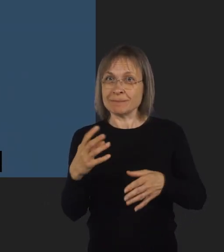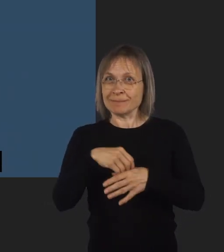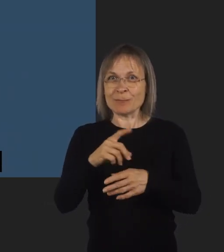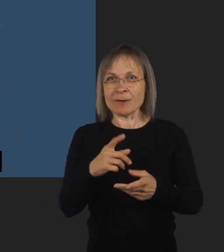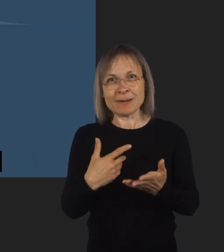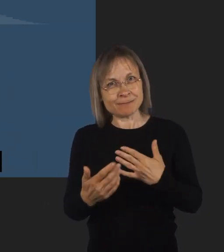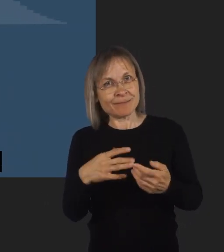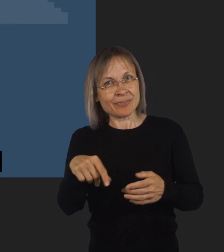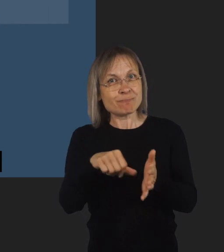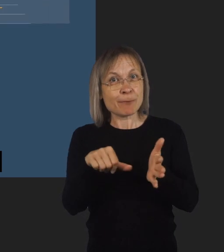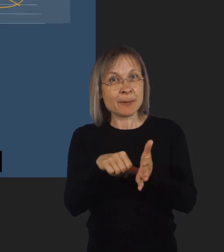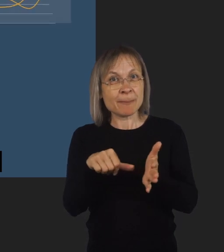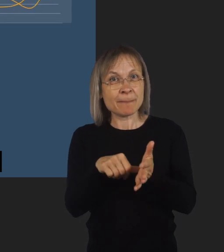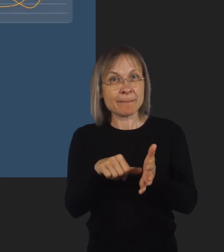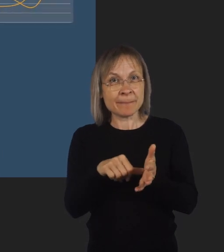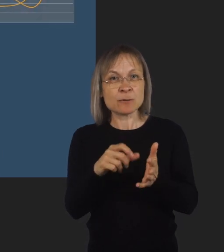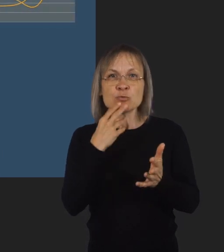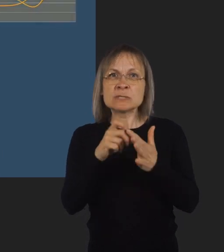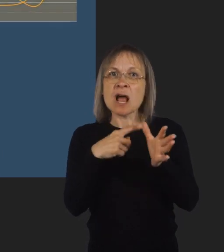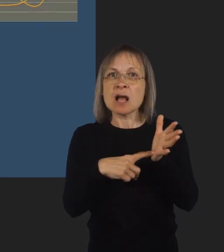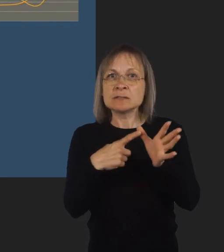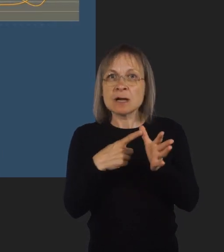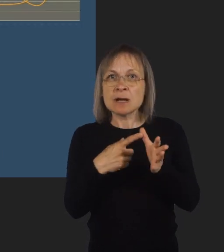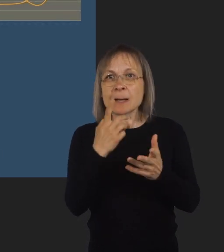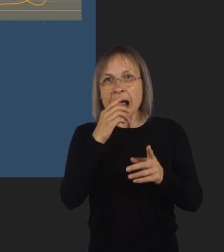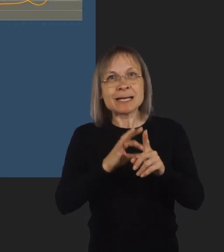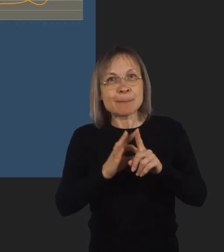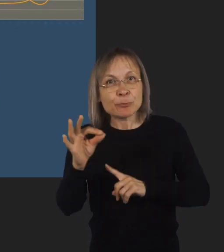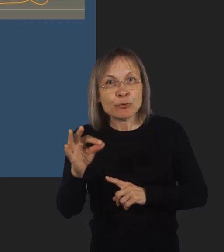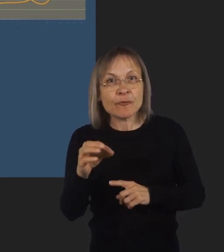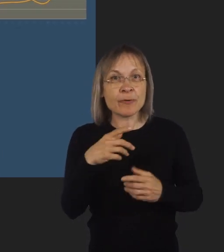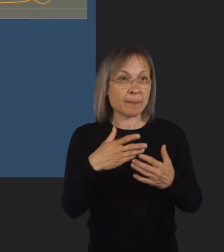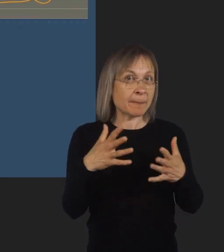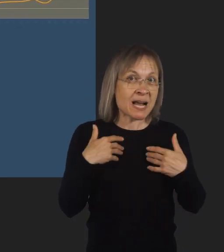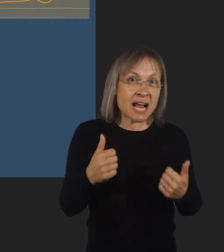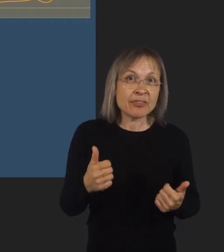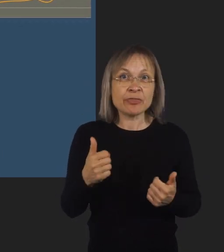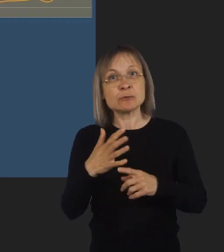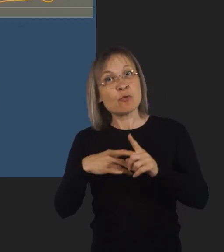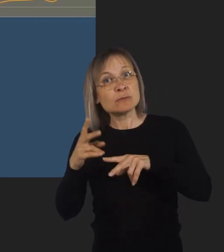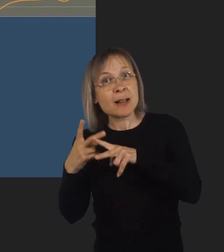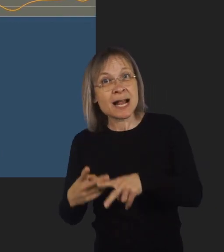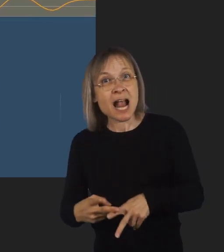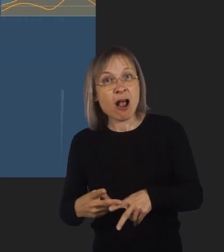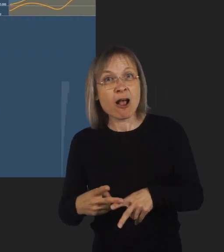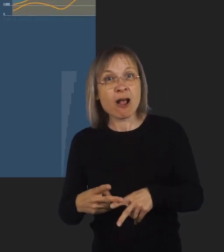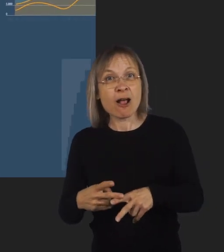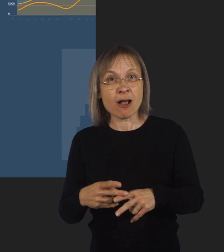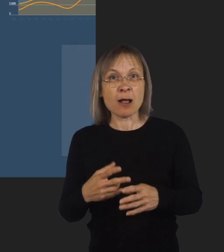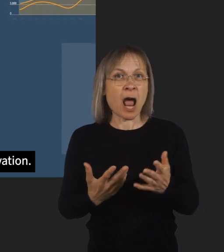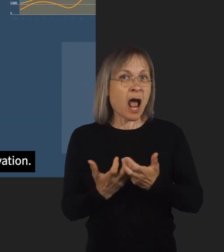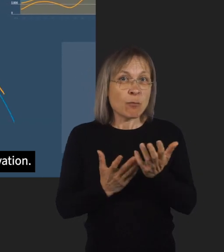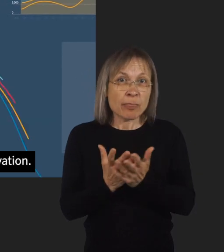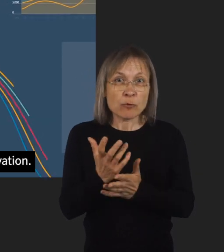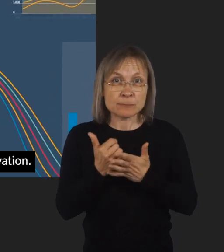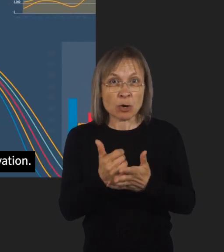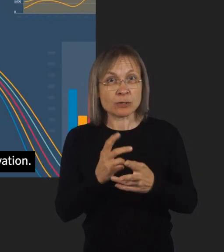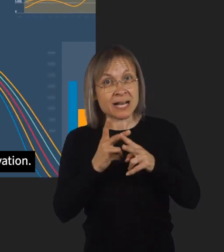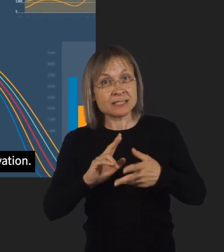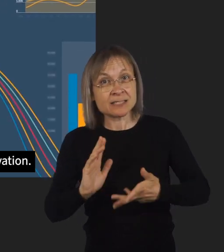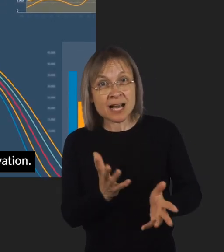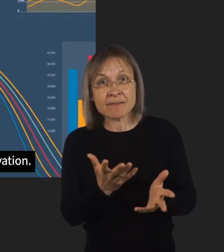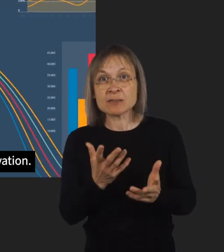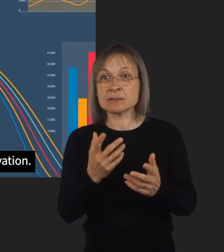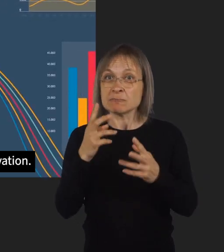exists to help tackle these problems, using data to enable improvements in public health and social care through supporting